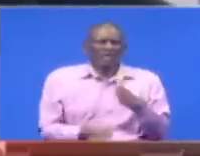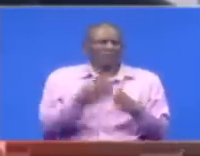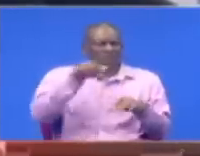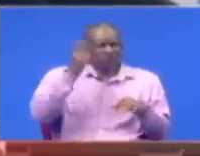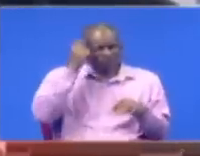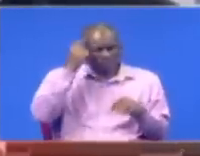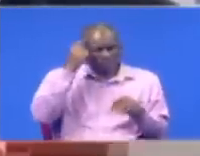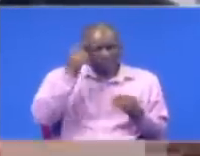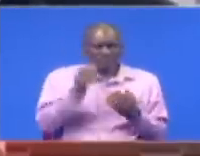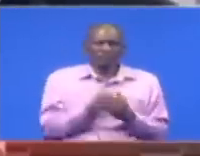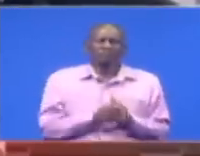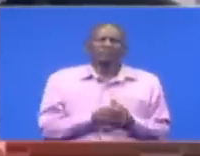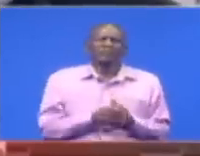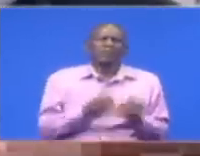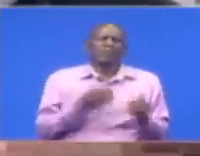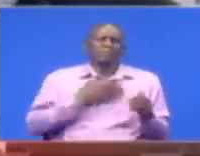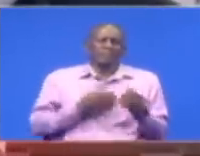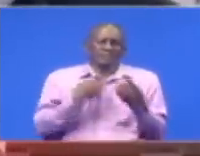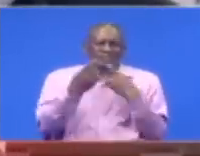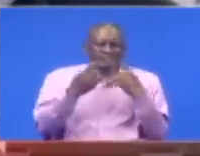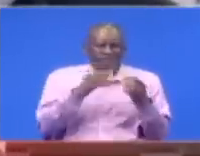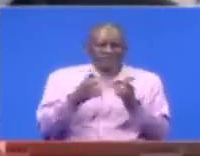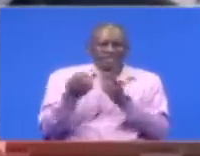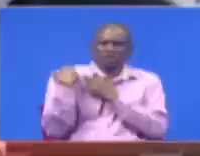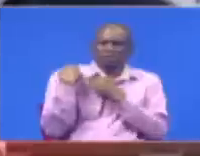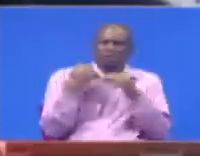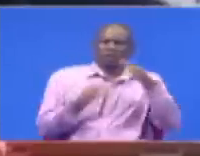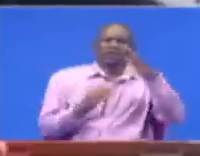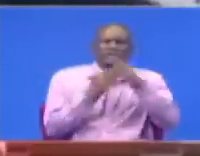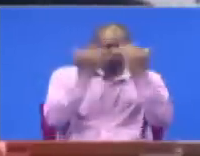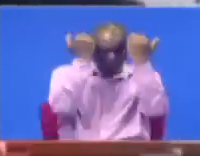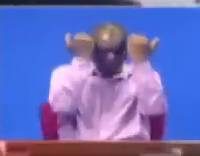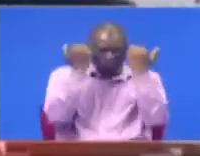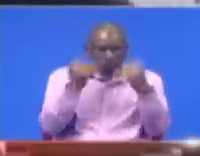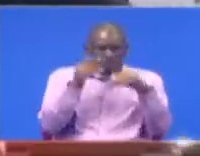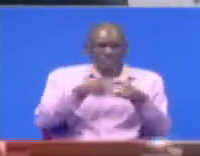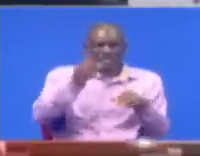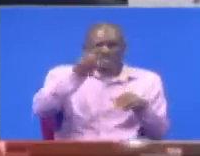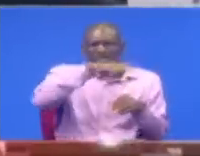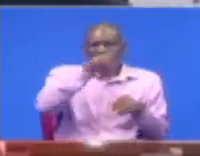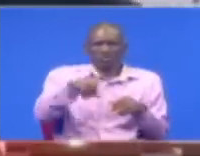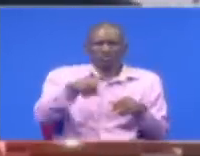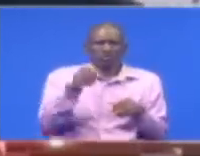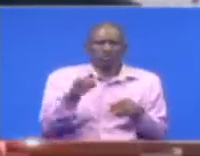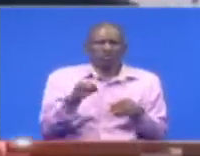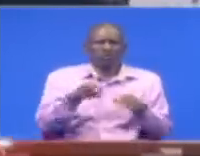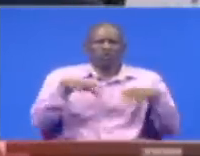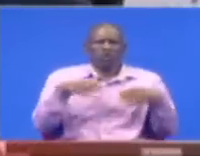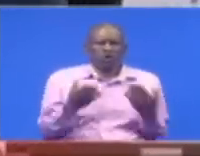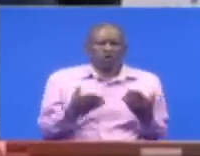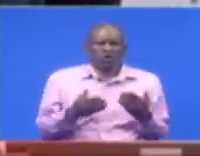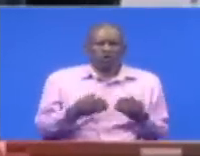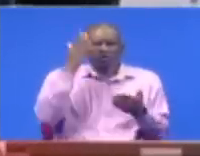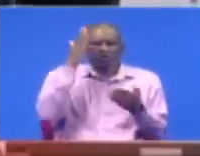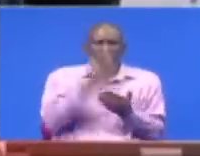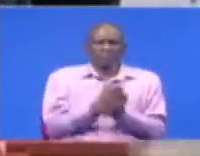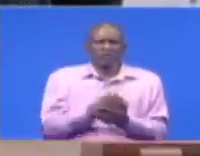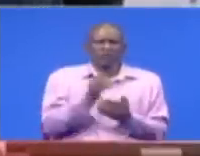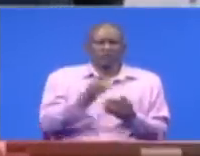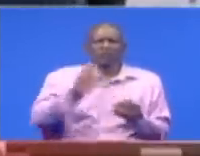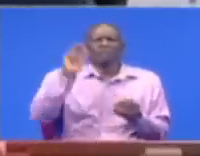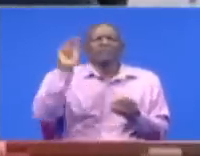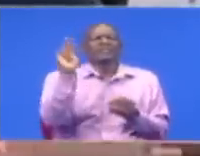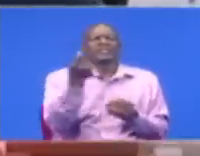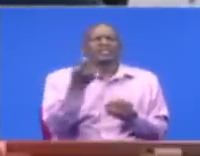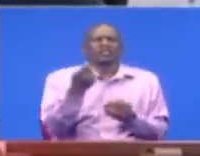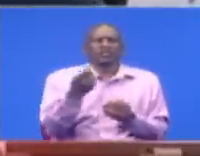Senior Counsel, please discuss the role of the Supreme Court in the nullification or confirmation of a